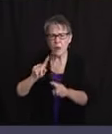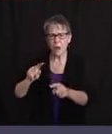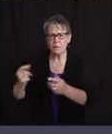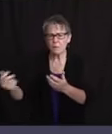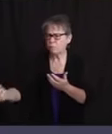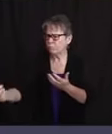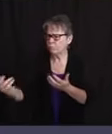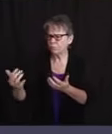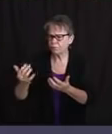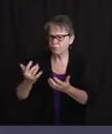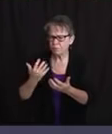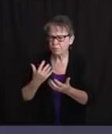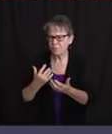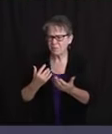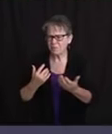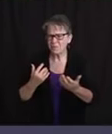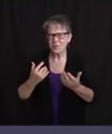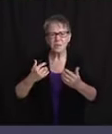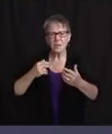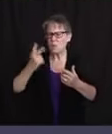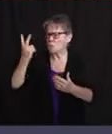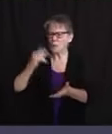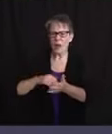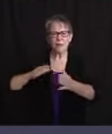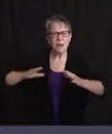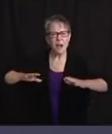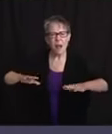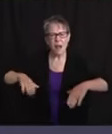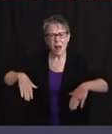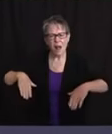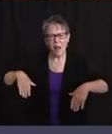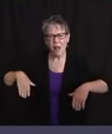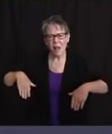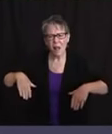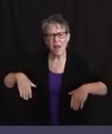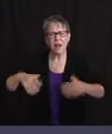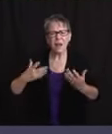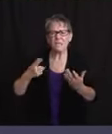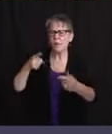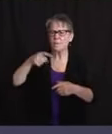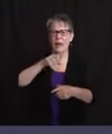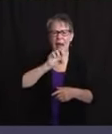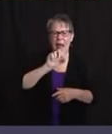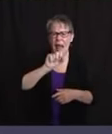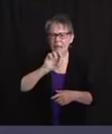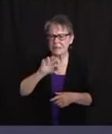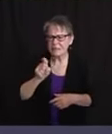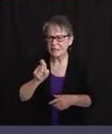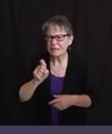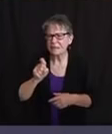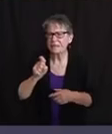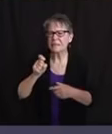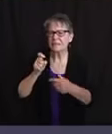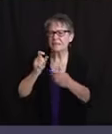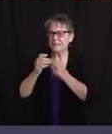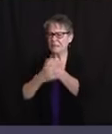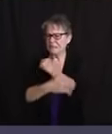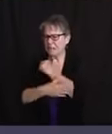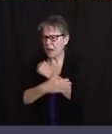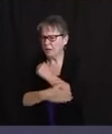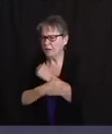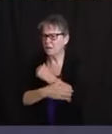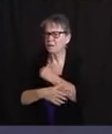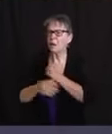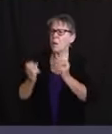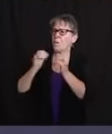another 1,500 in Bergen. So, I mean, based on that data from the May 12 elections, do you think that 7 days will be enough